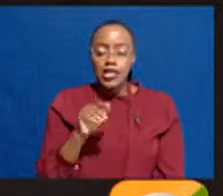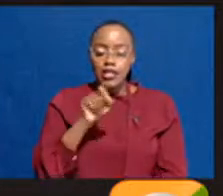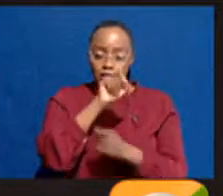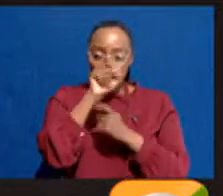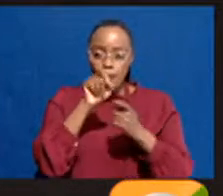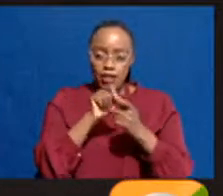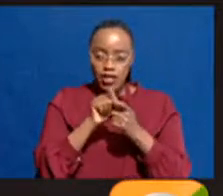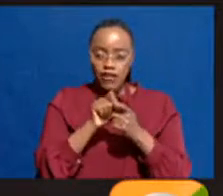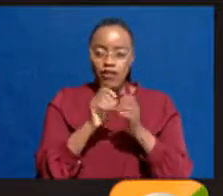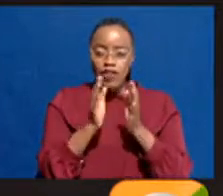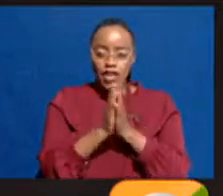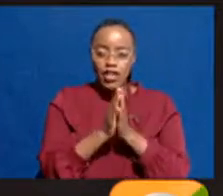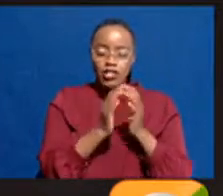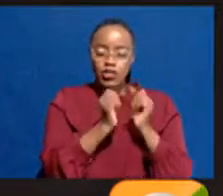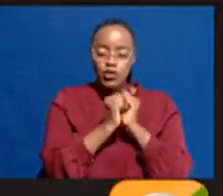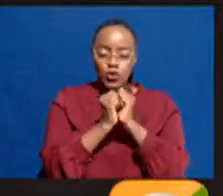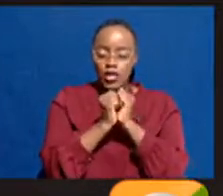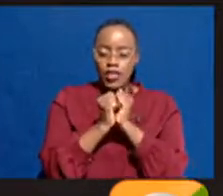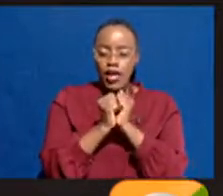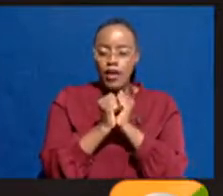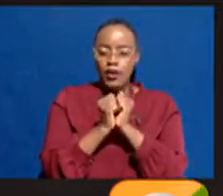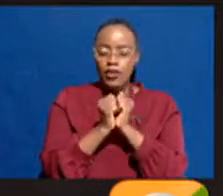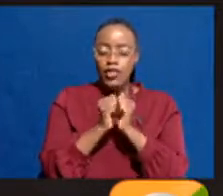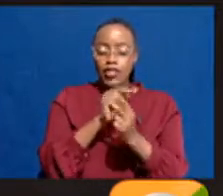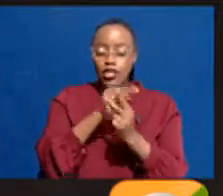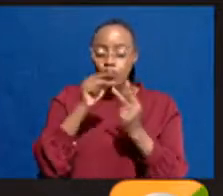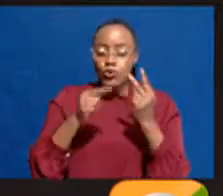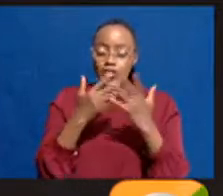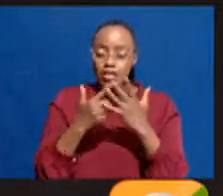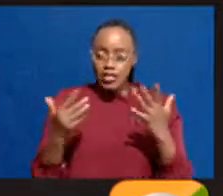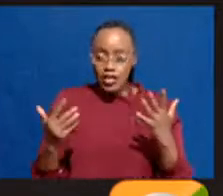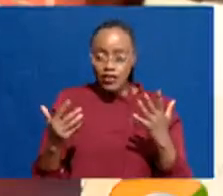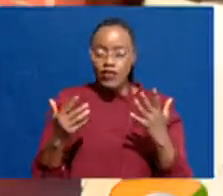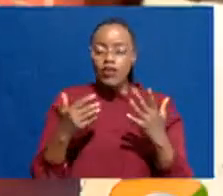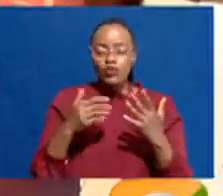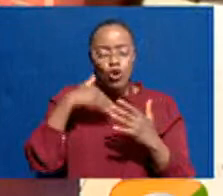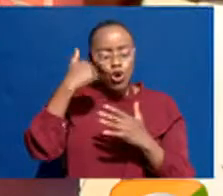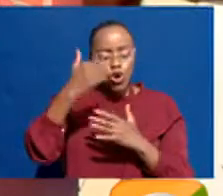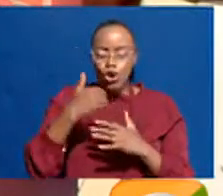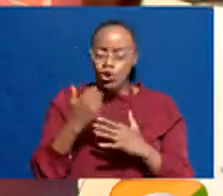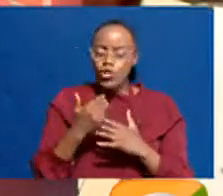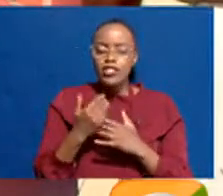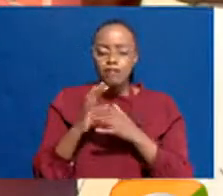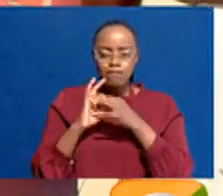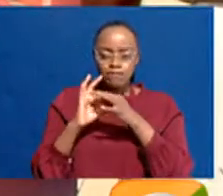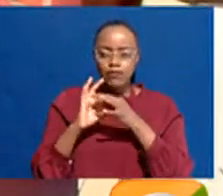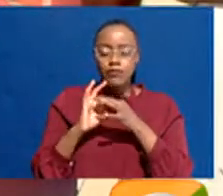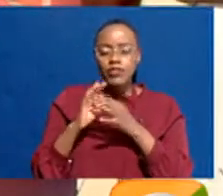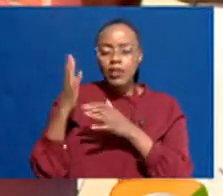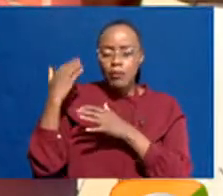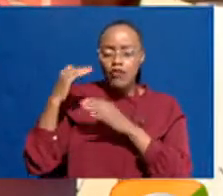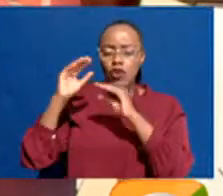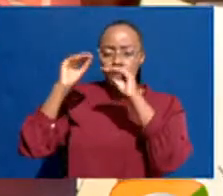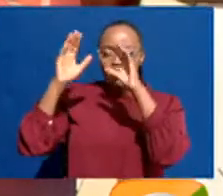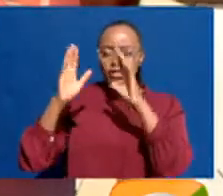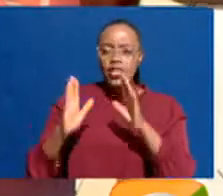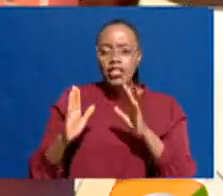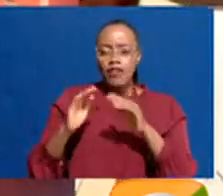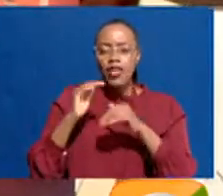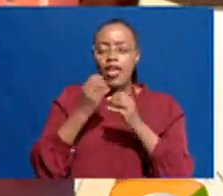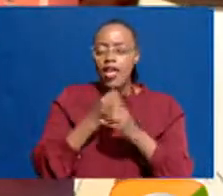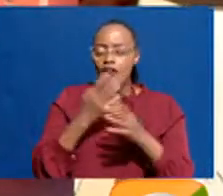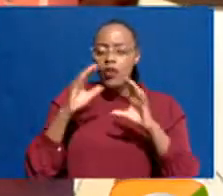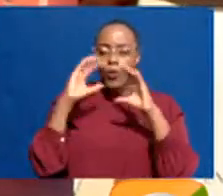particularly, and also with the orature, those two things were with her. Fondly known as Mwalimu by many around the